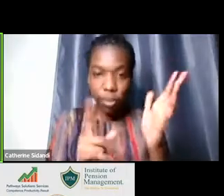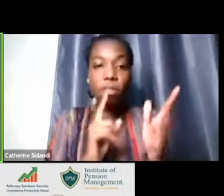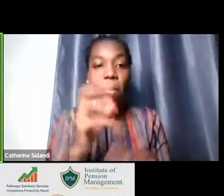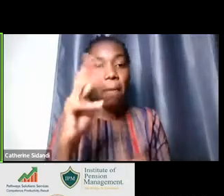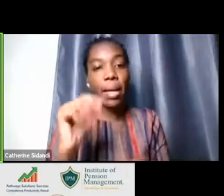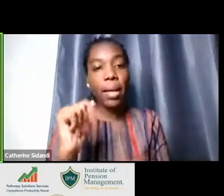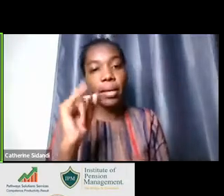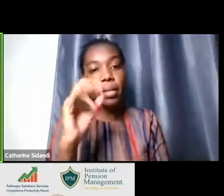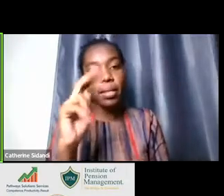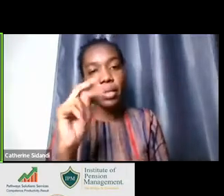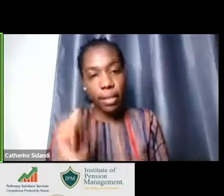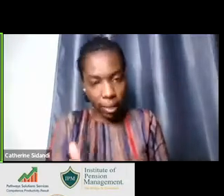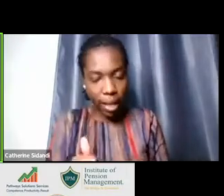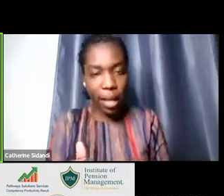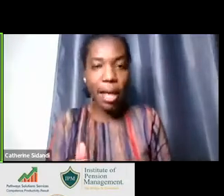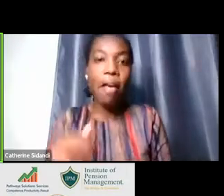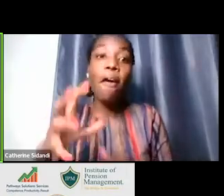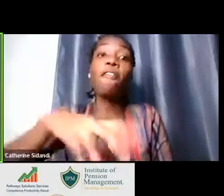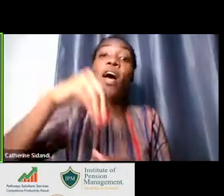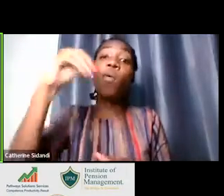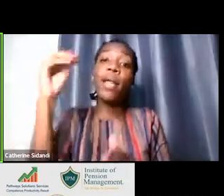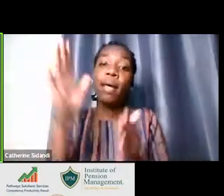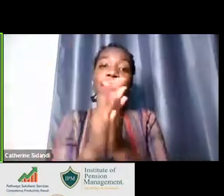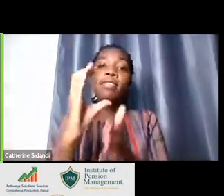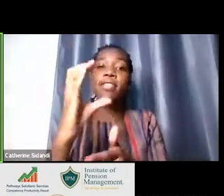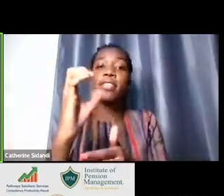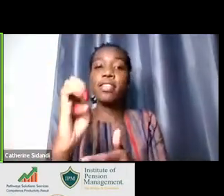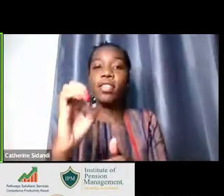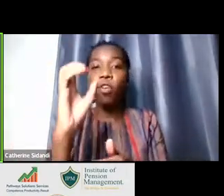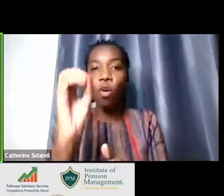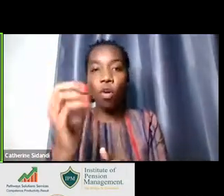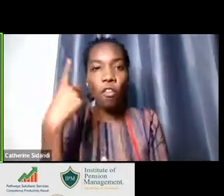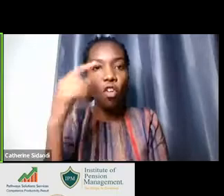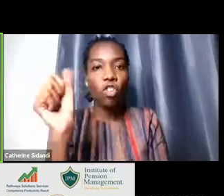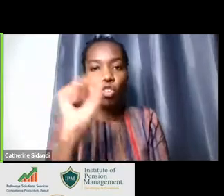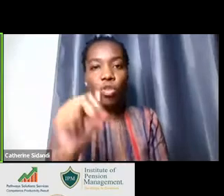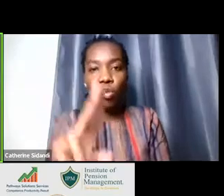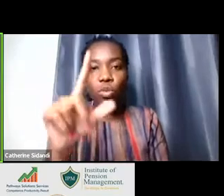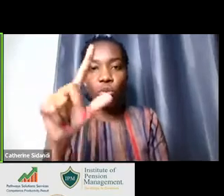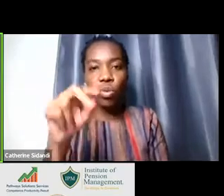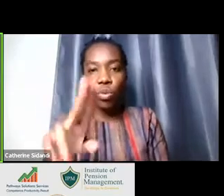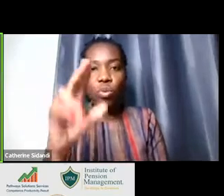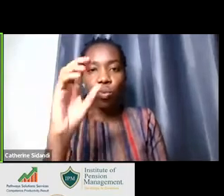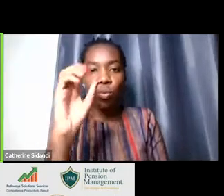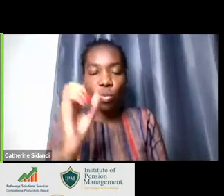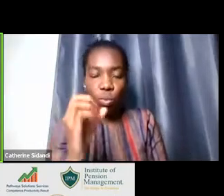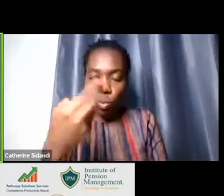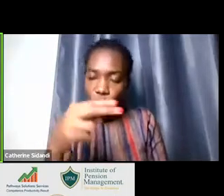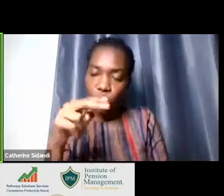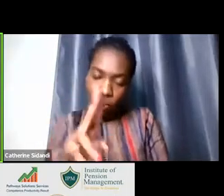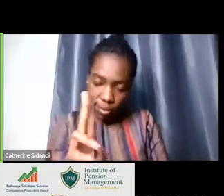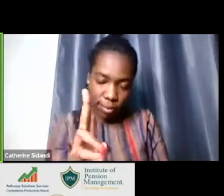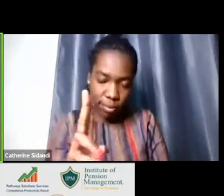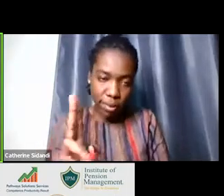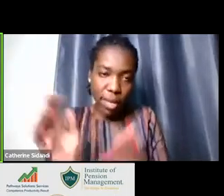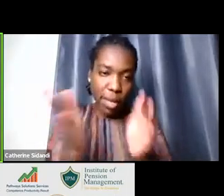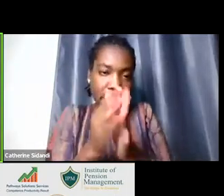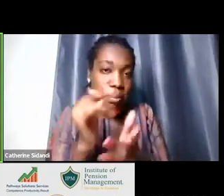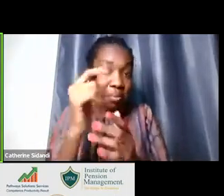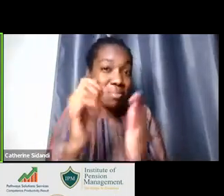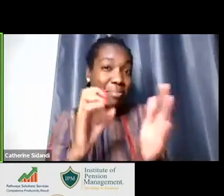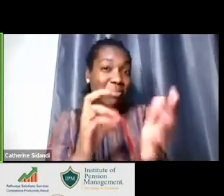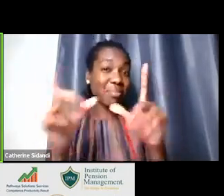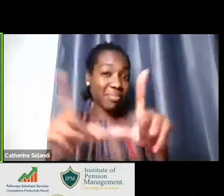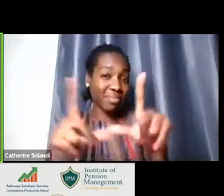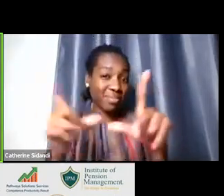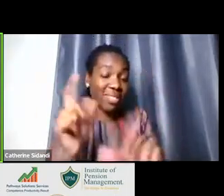is the founder and CEO of Suluhu Mediation Center. He is an accredited mediator and trainer.